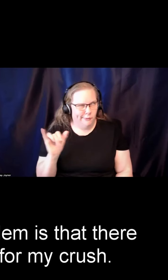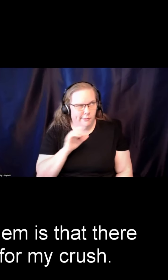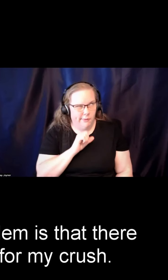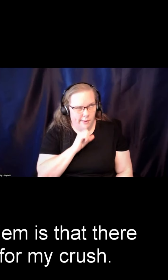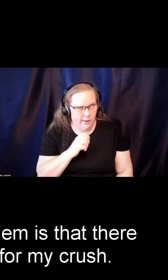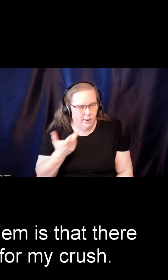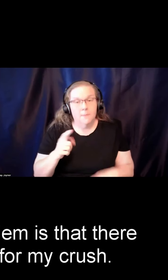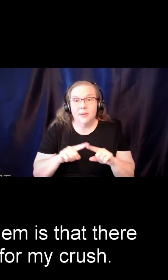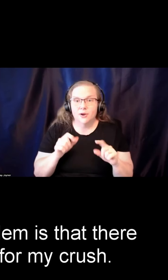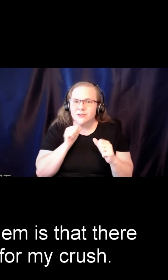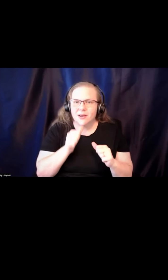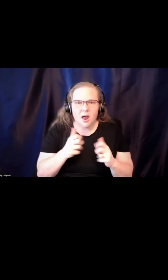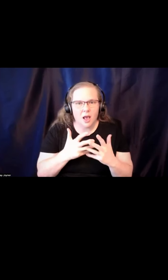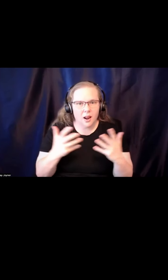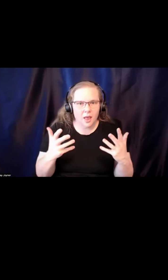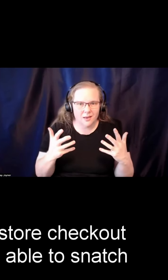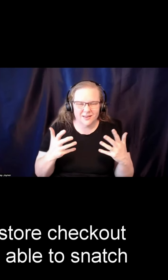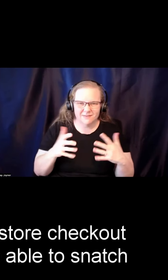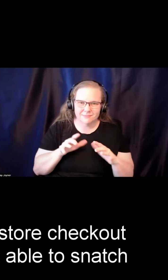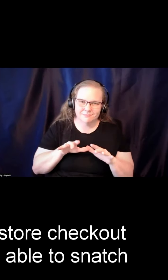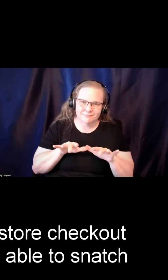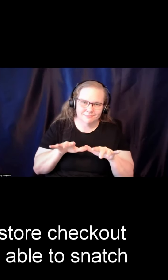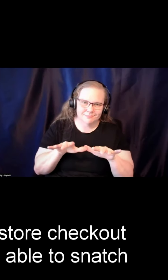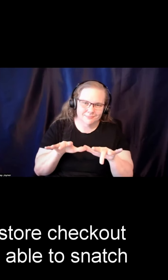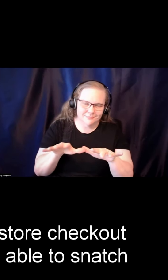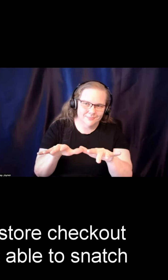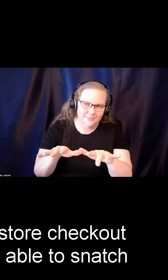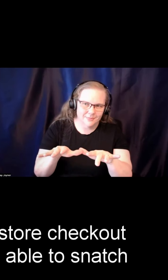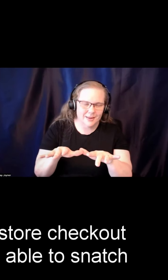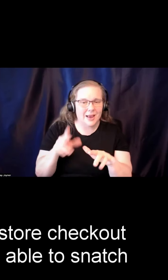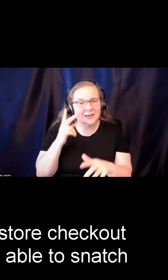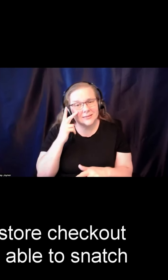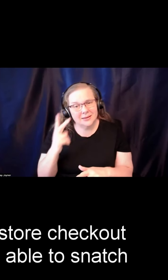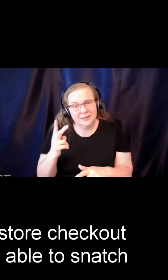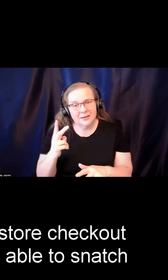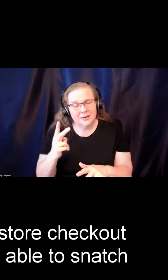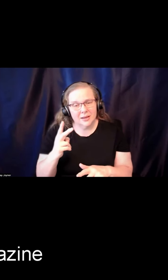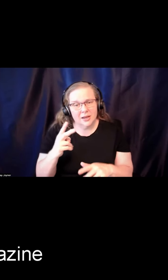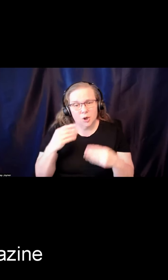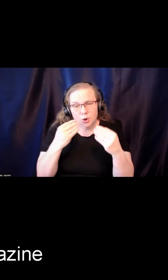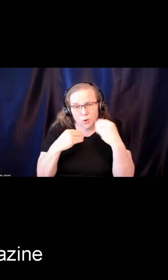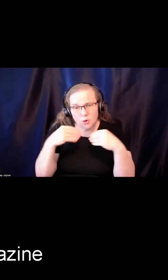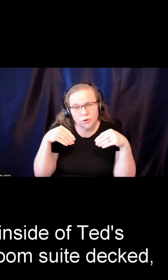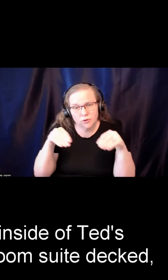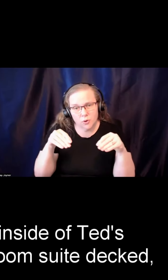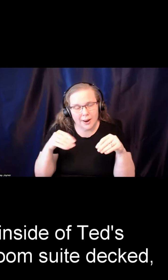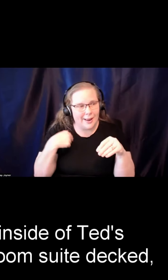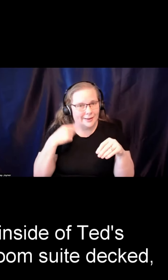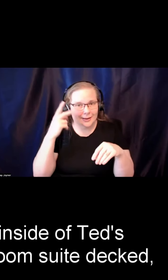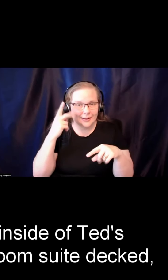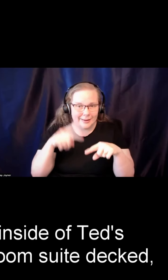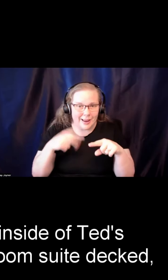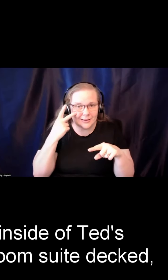there isn't much fodder for my crush. As I idle in grocery store checkout lines, I will never be able to snatch up a magazine